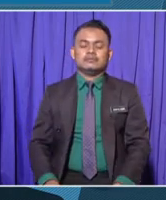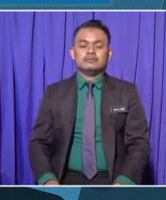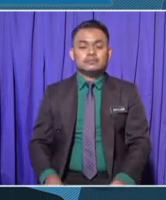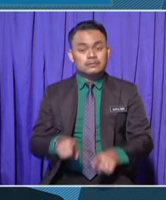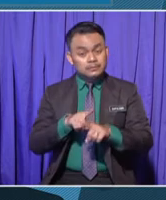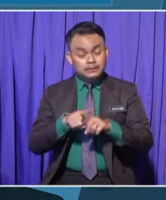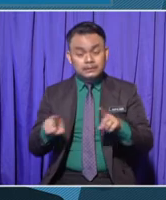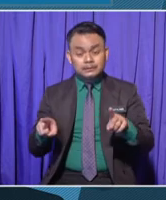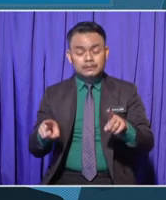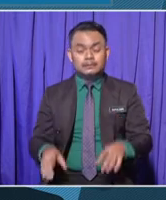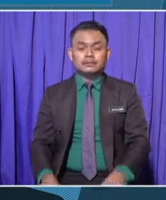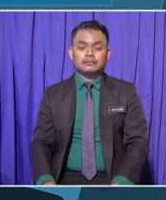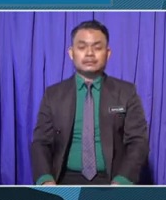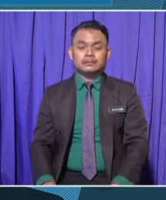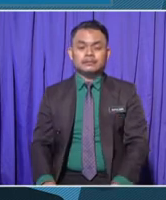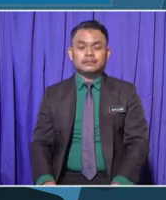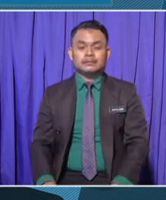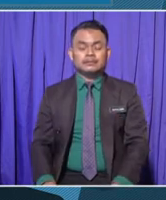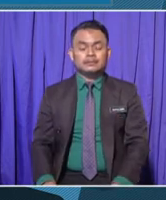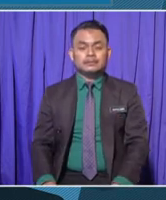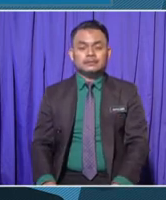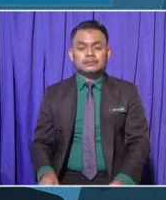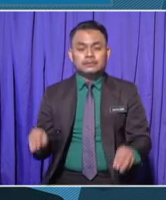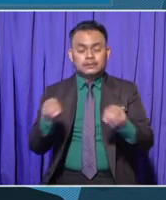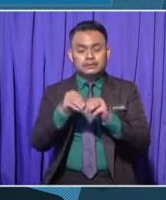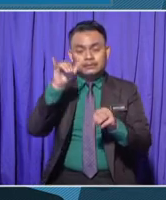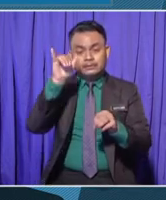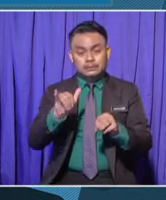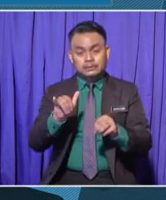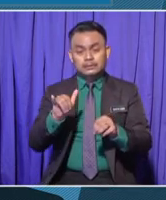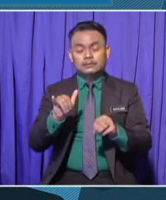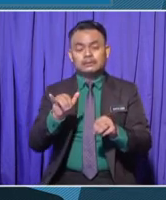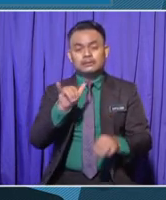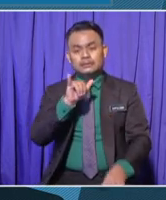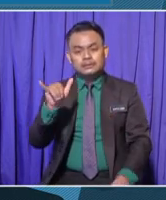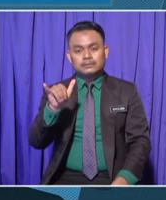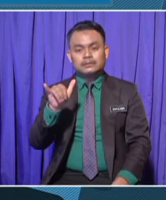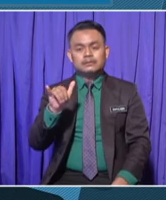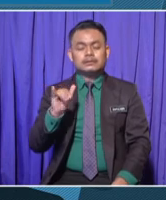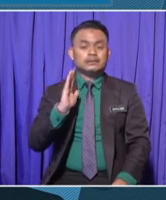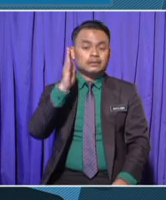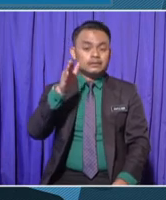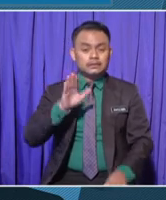while the same polar magnets will repel each other.